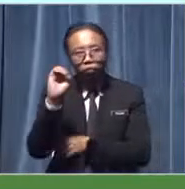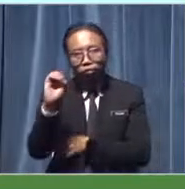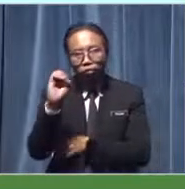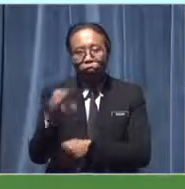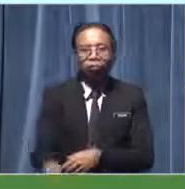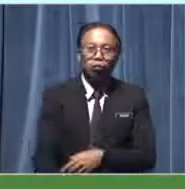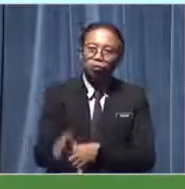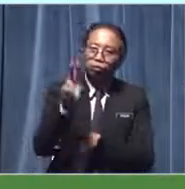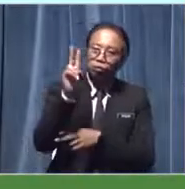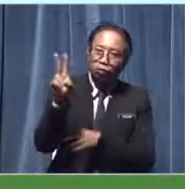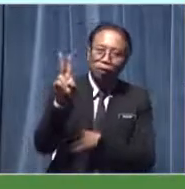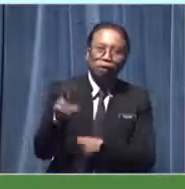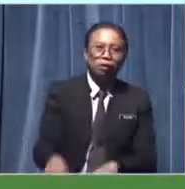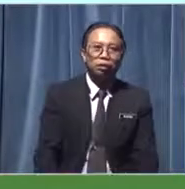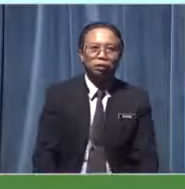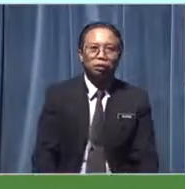12.0 square